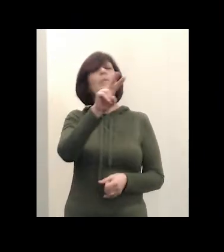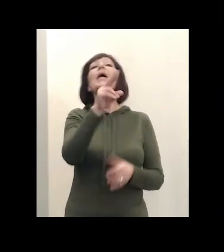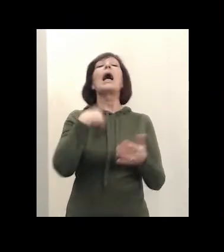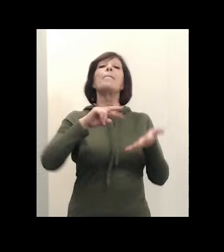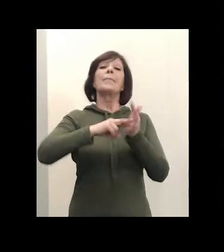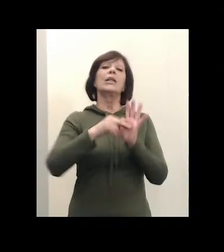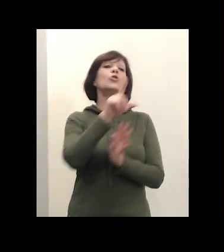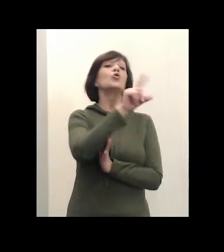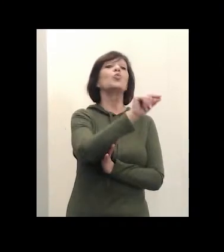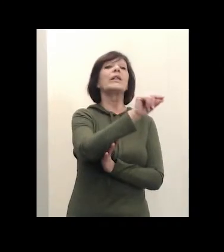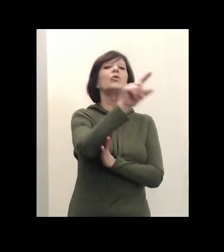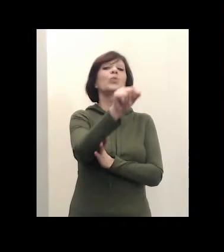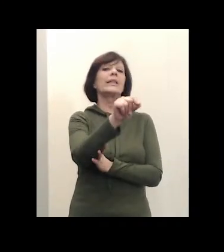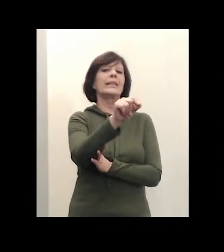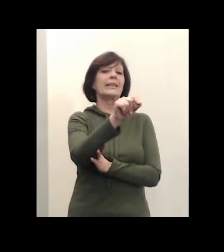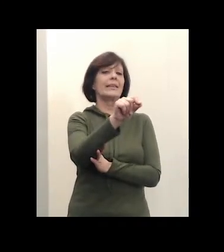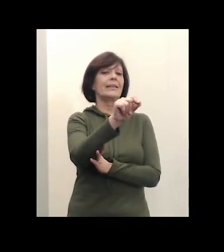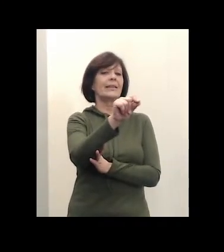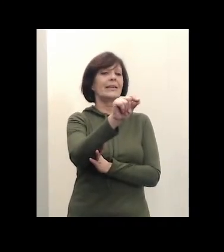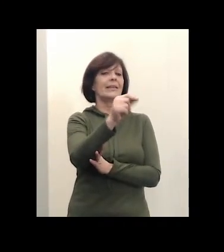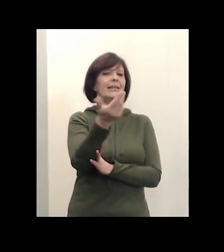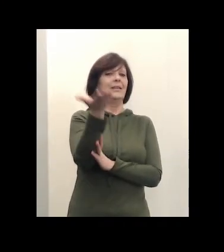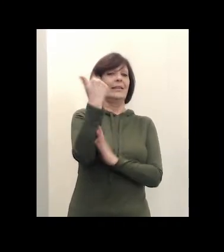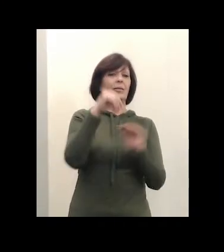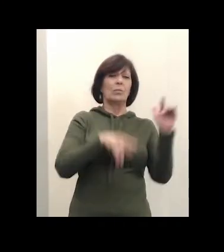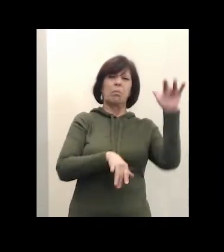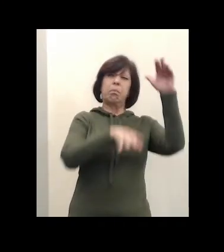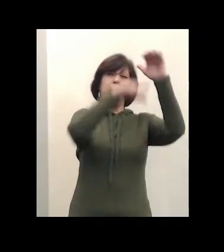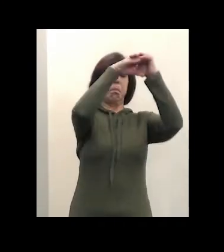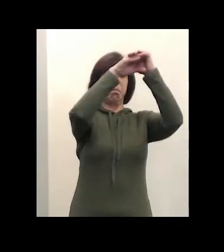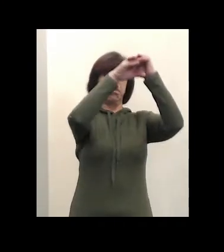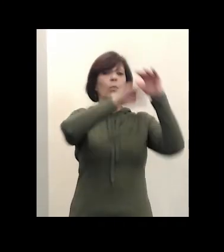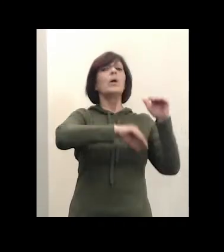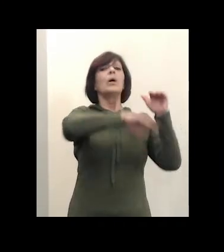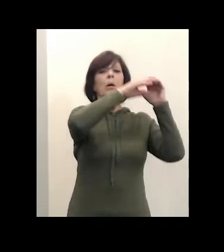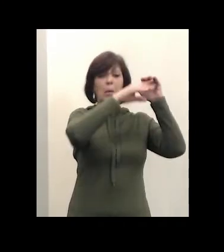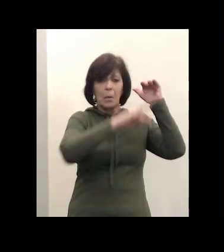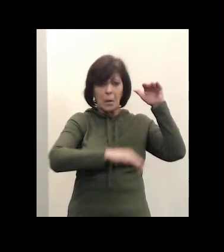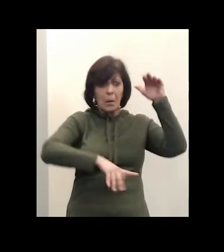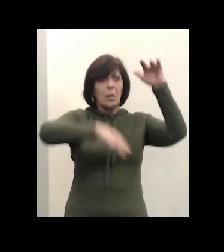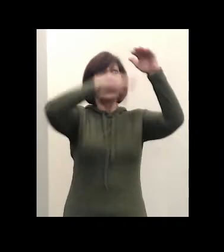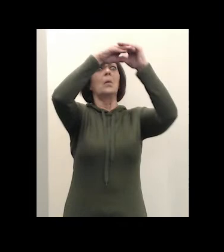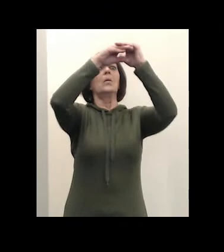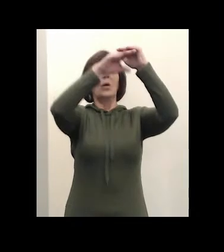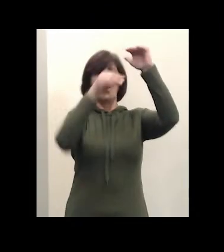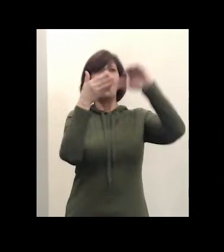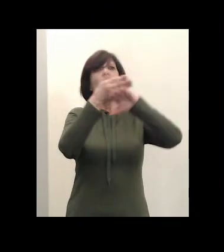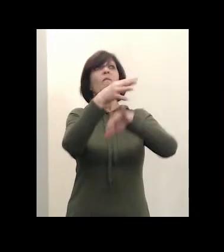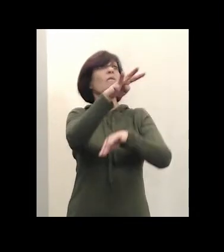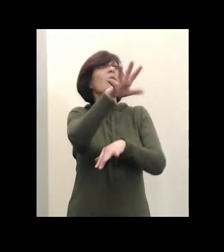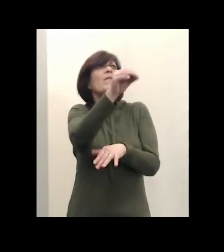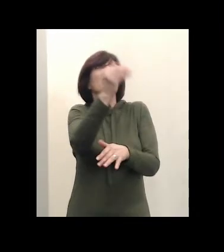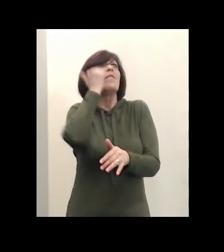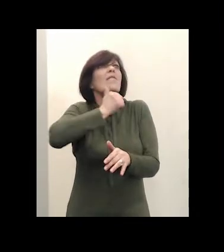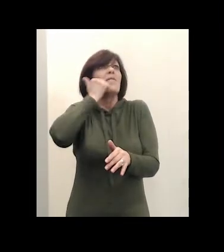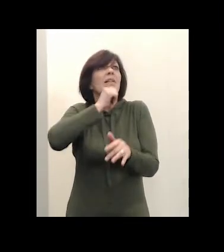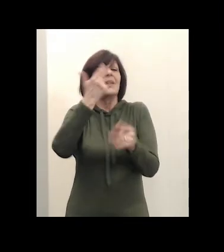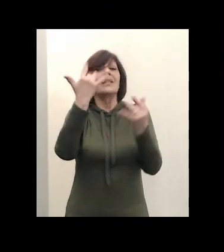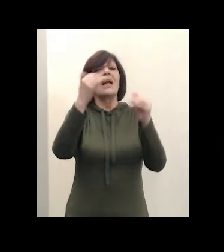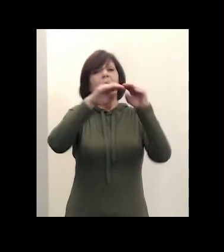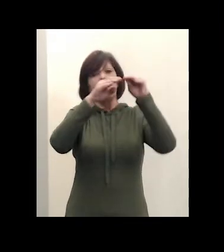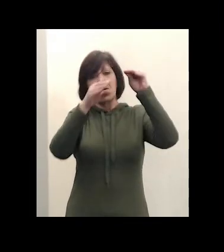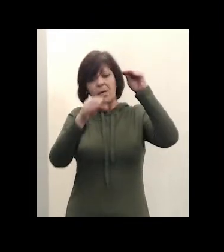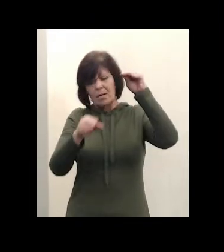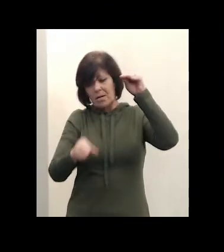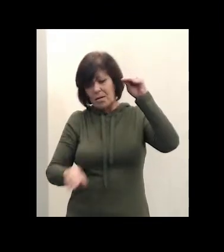21, but November of 2020, there was over 450 cases on some days. And we now know we're down to